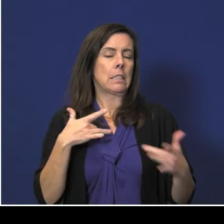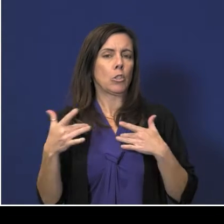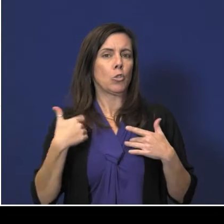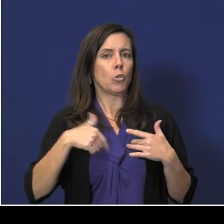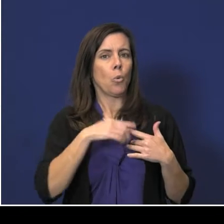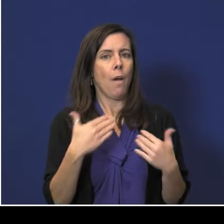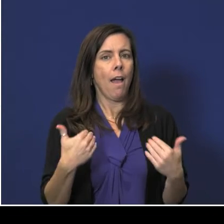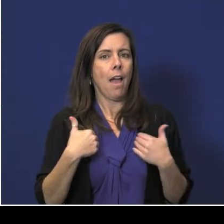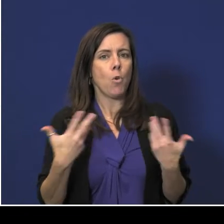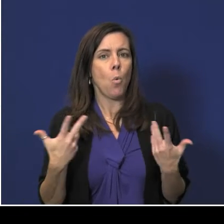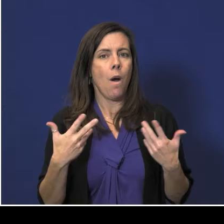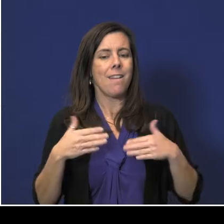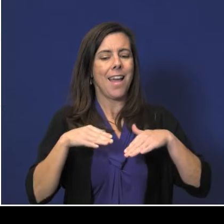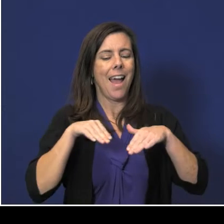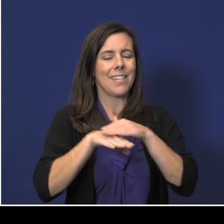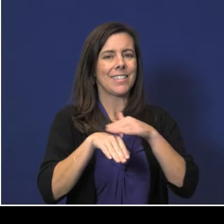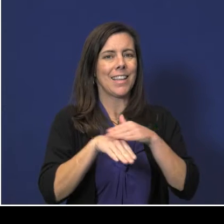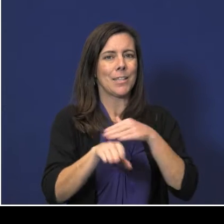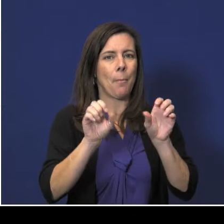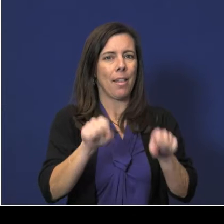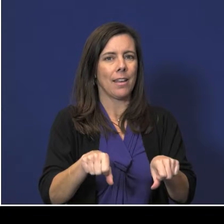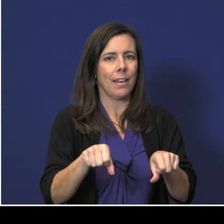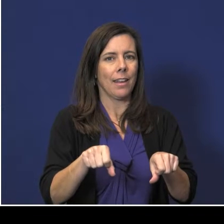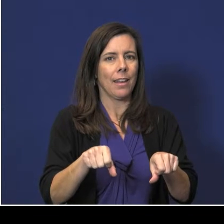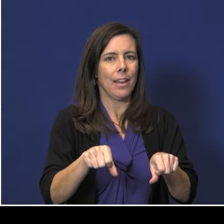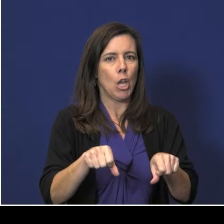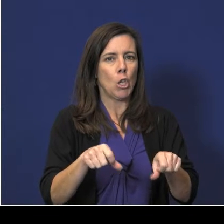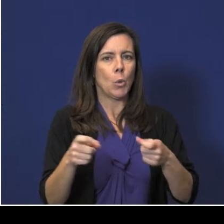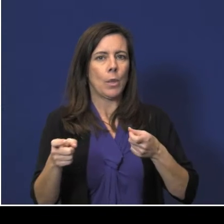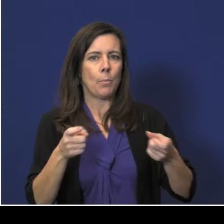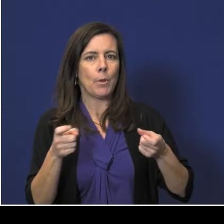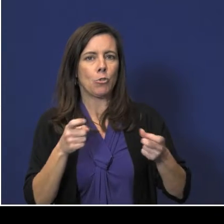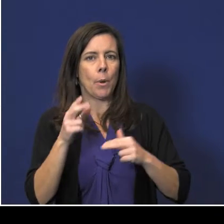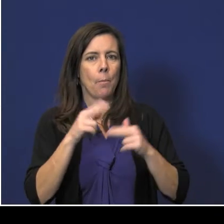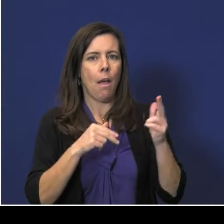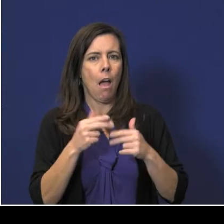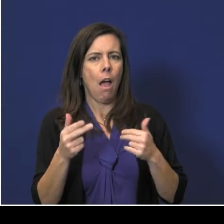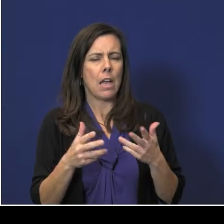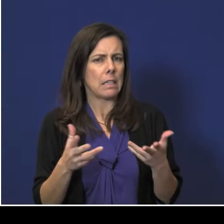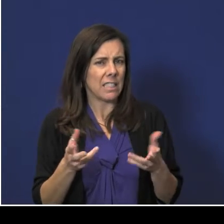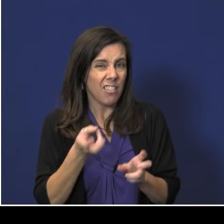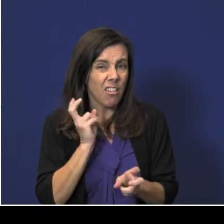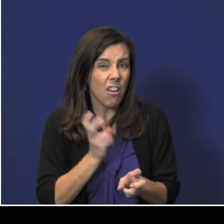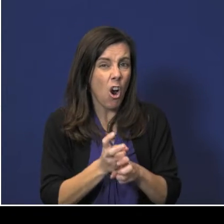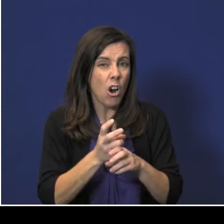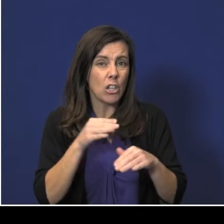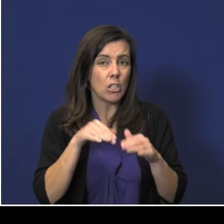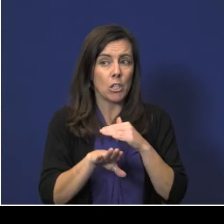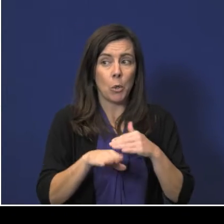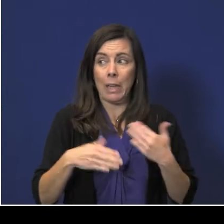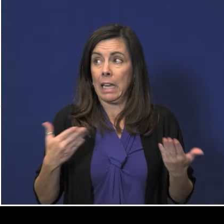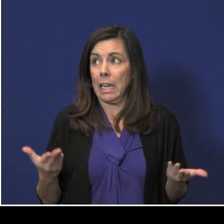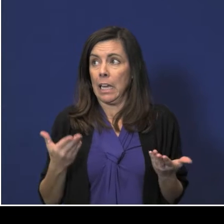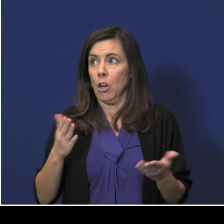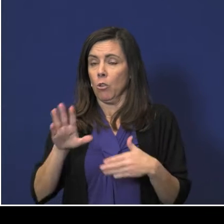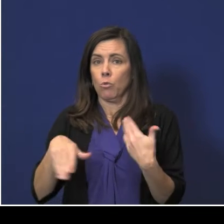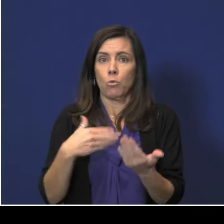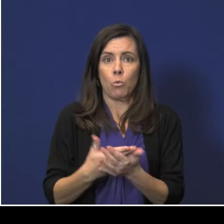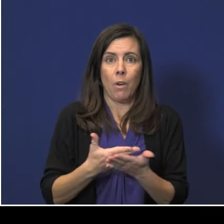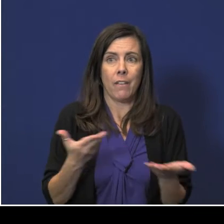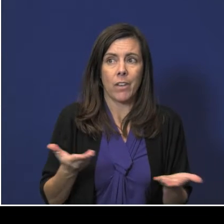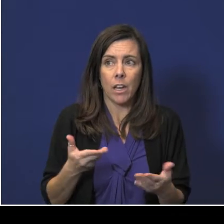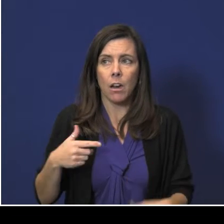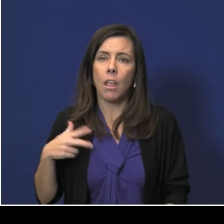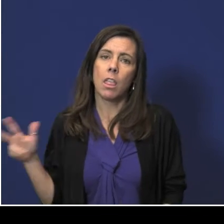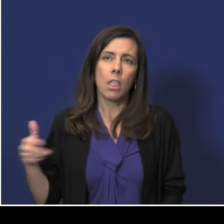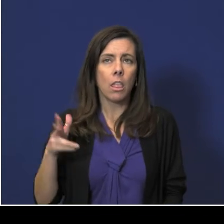just accessibility to the administration building, how much more difficult it is to get here than something that's right on 290. So